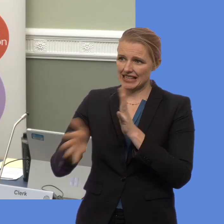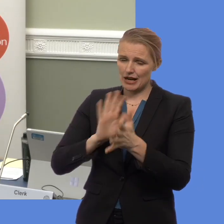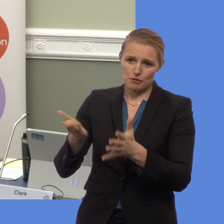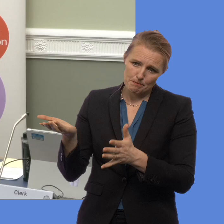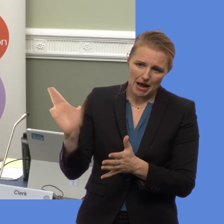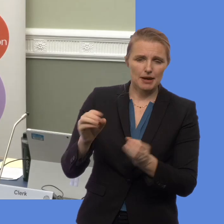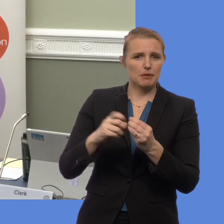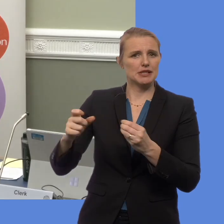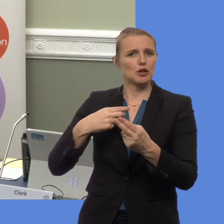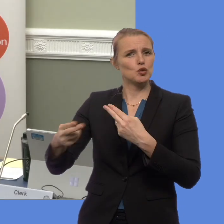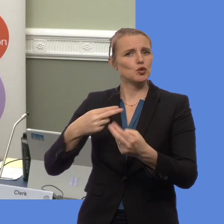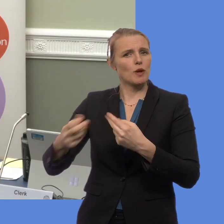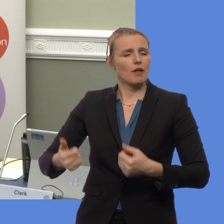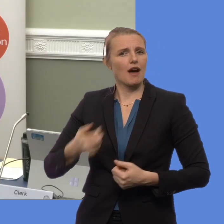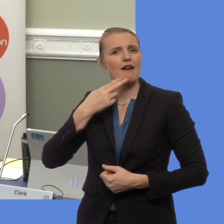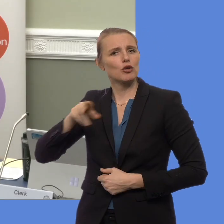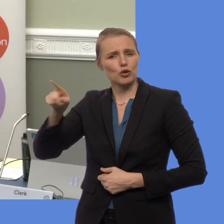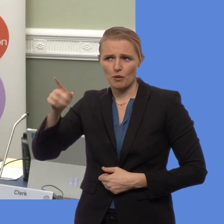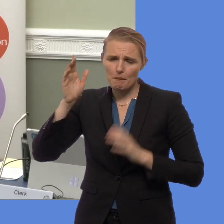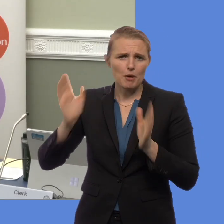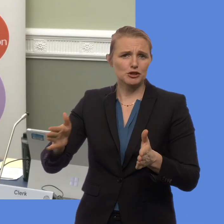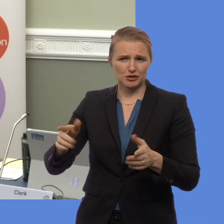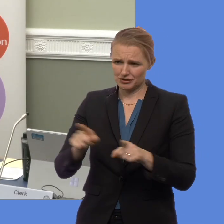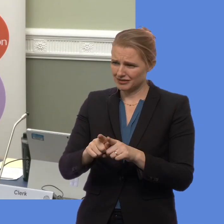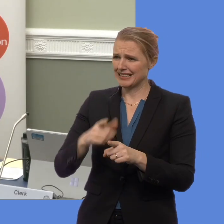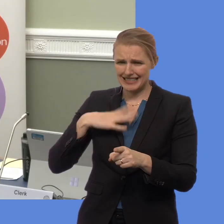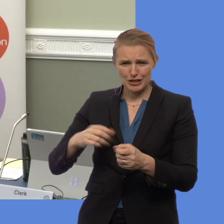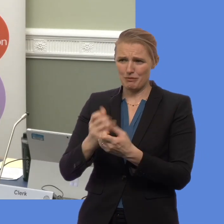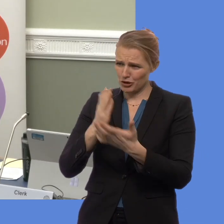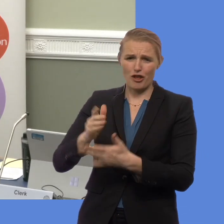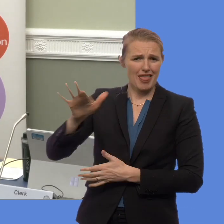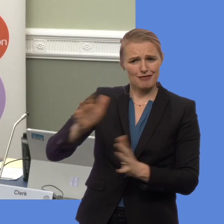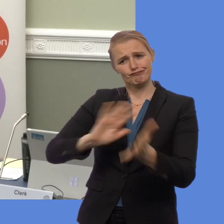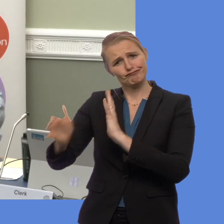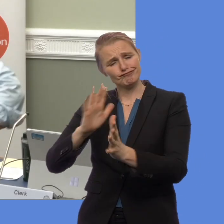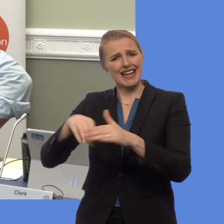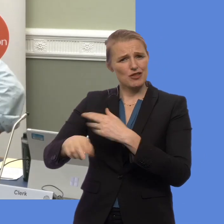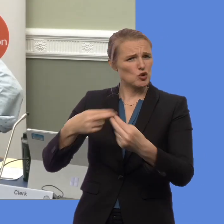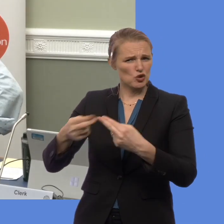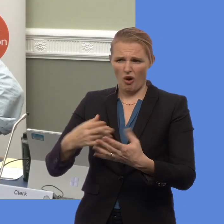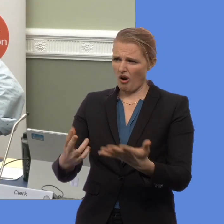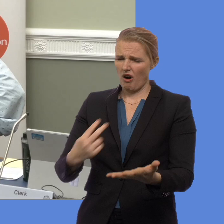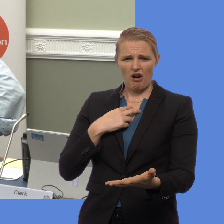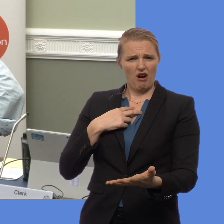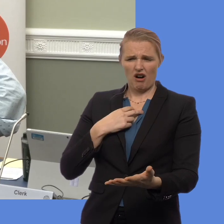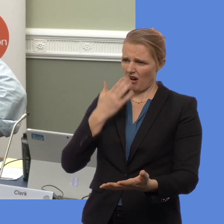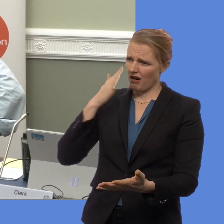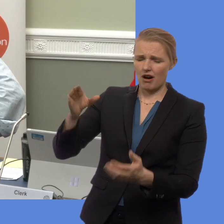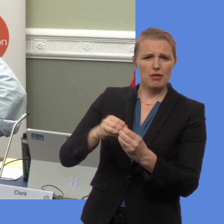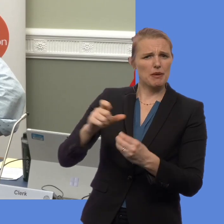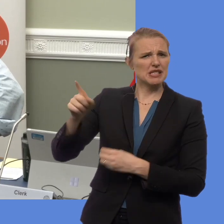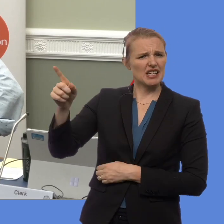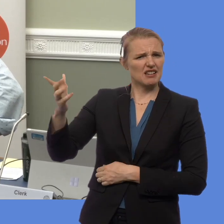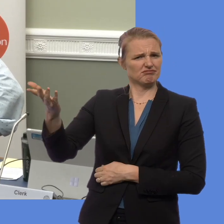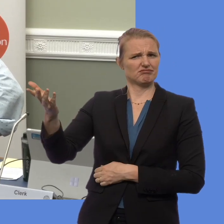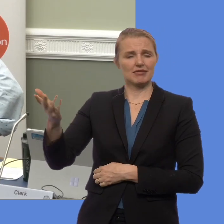taken to provide and to normalise the use of that. I think that was a really disappointing, I have to say, step by the BBC. But I'm not here,